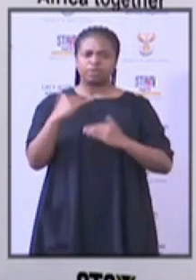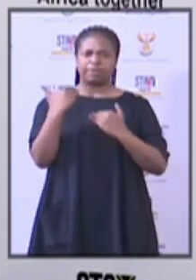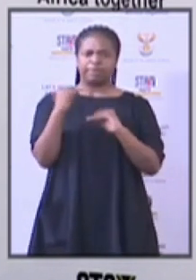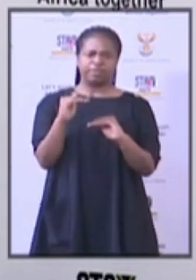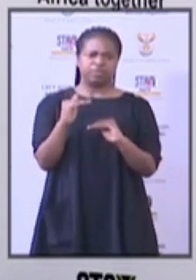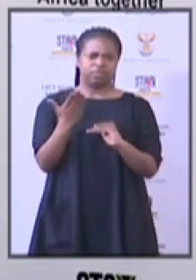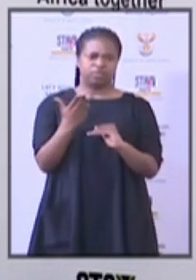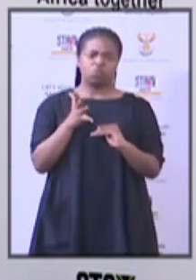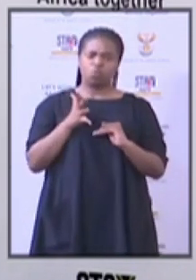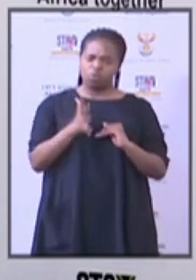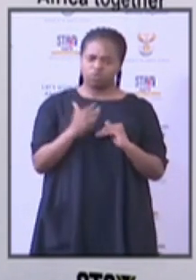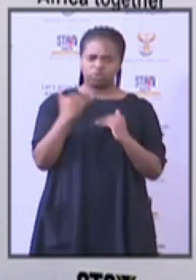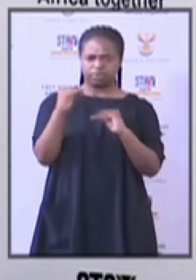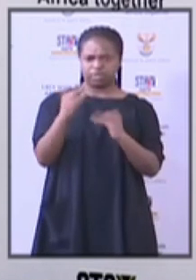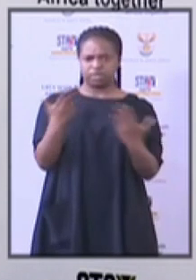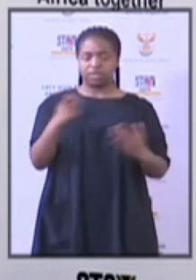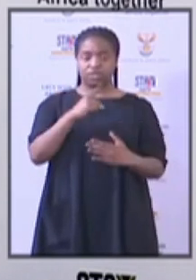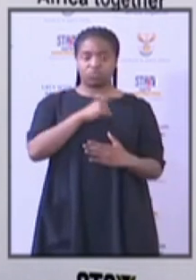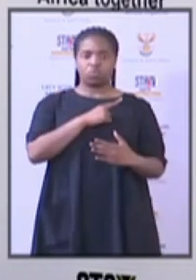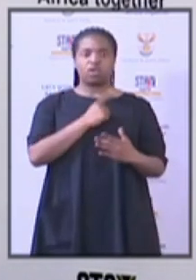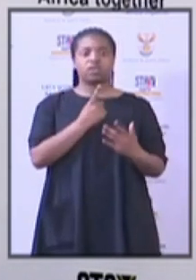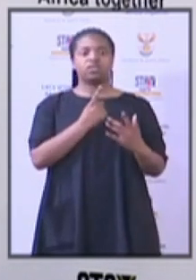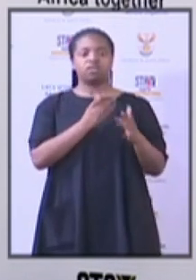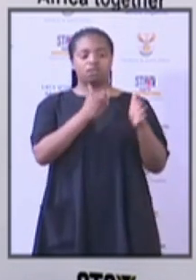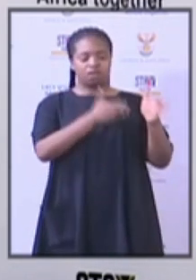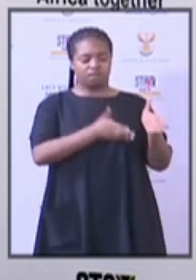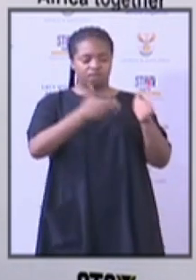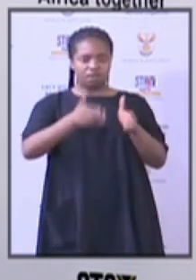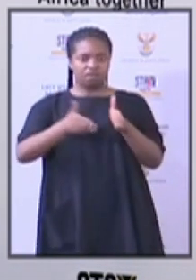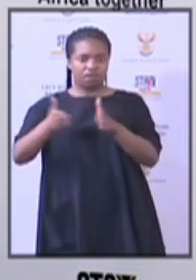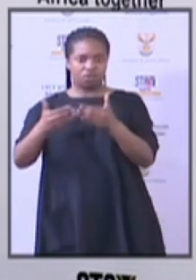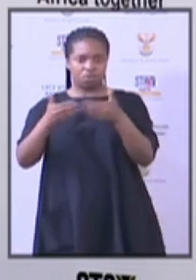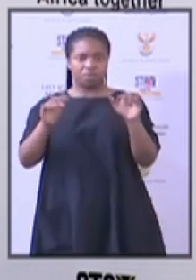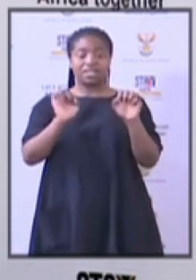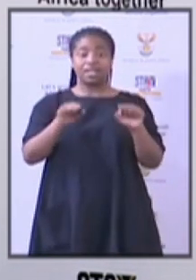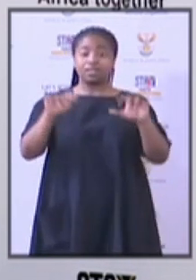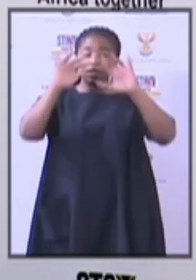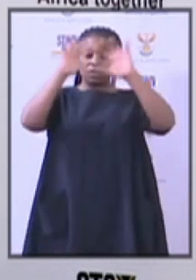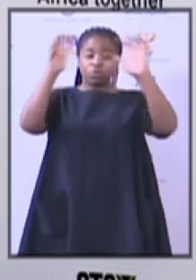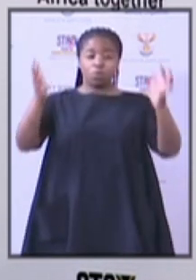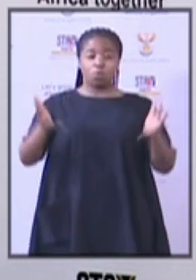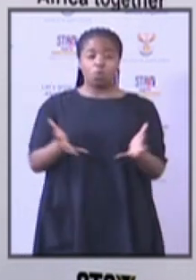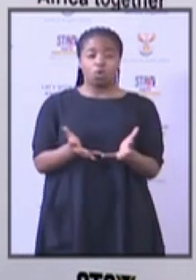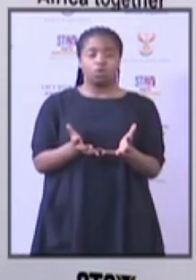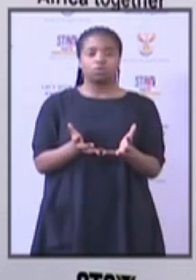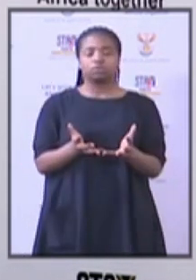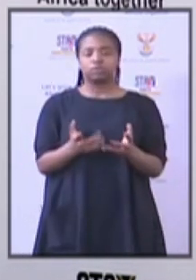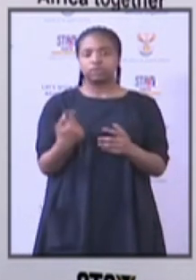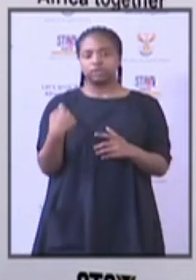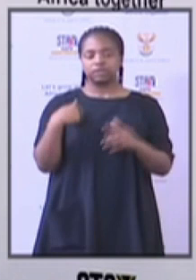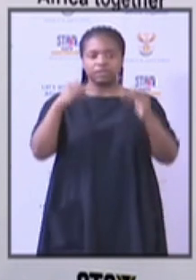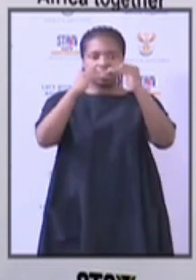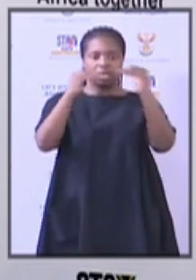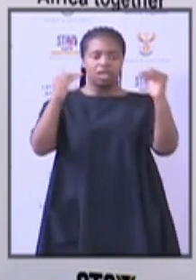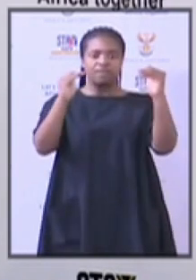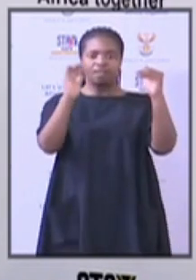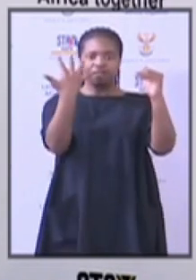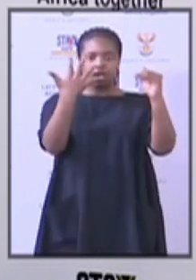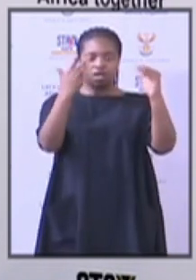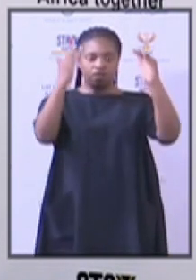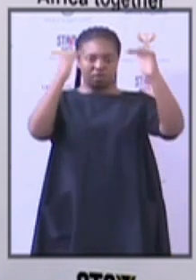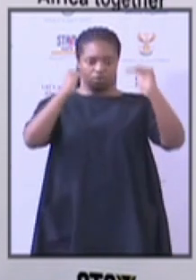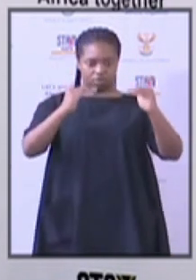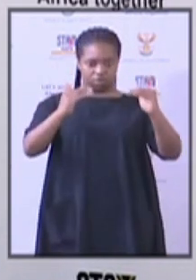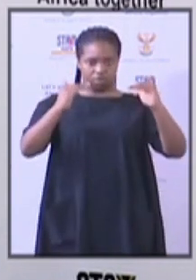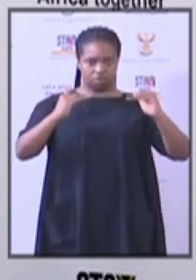we are doing things in the way I've just announced. Even when the world paused during the level 5 of the lockdown,